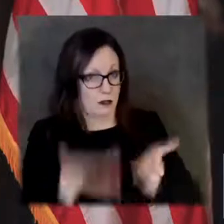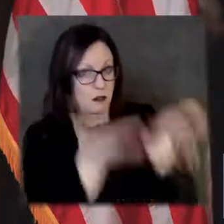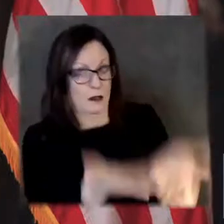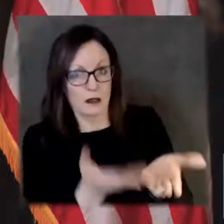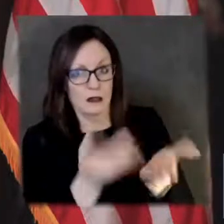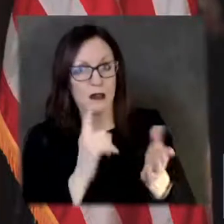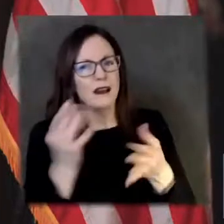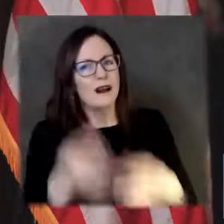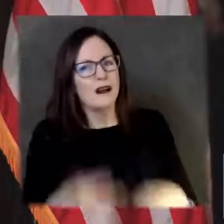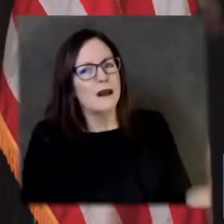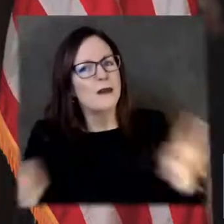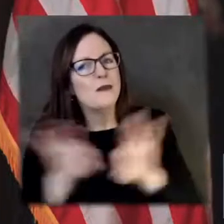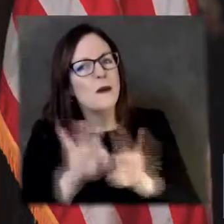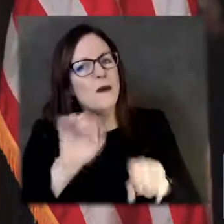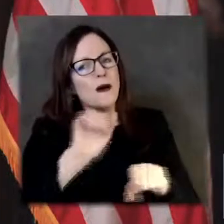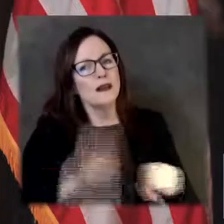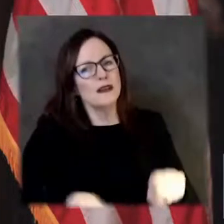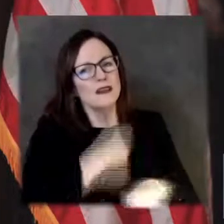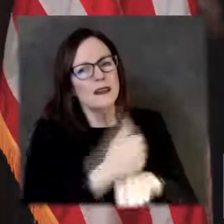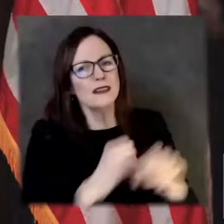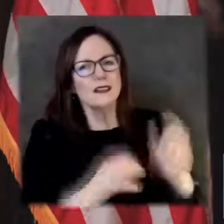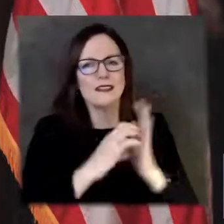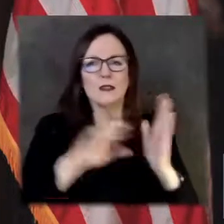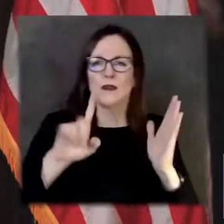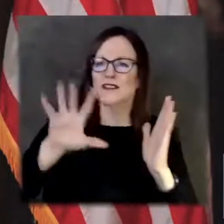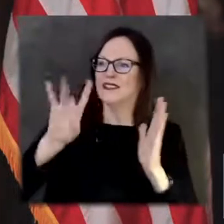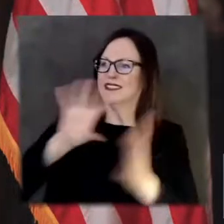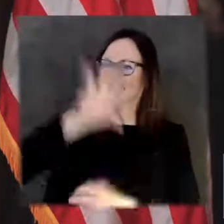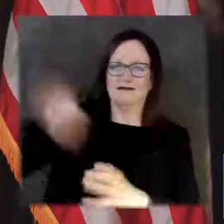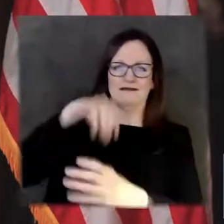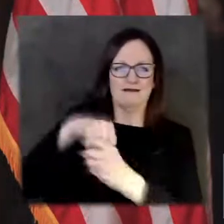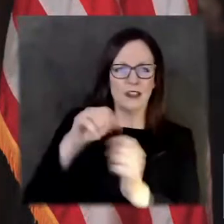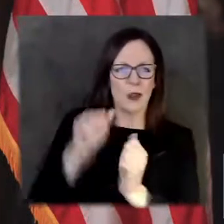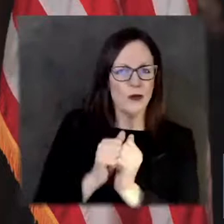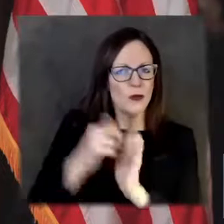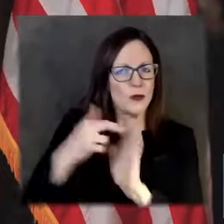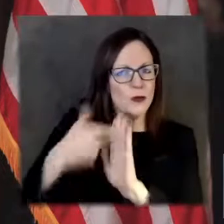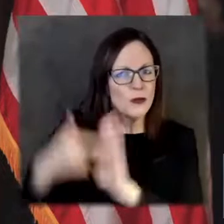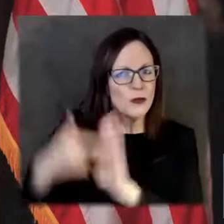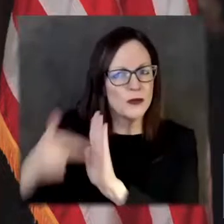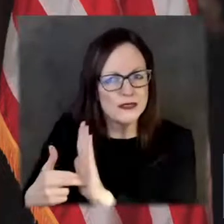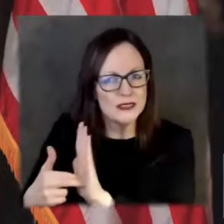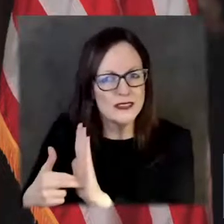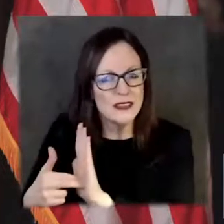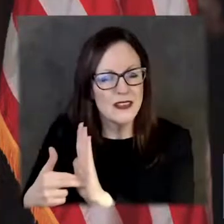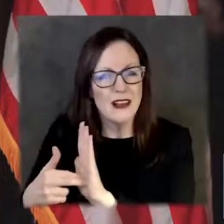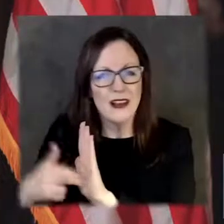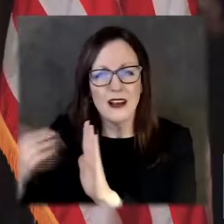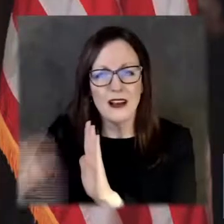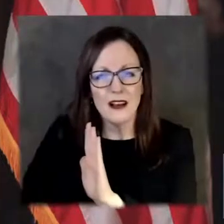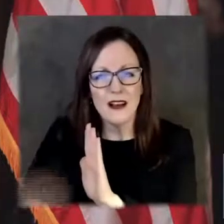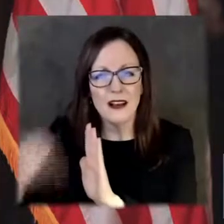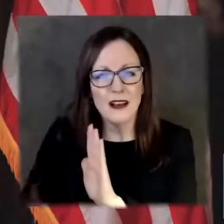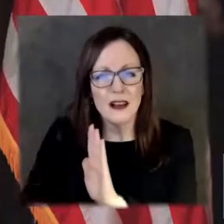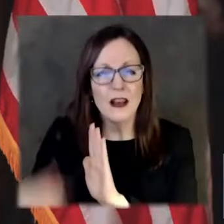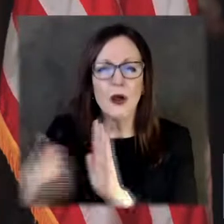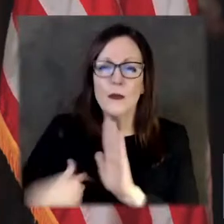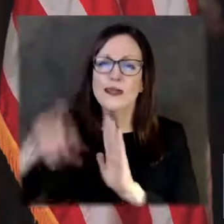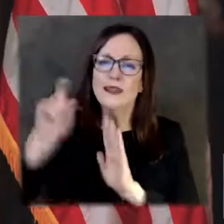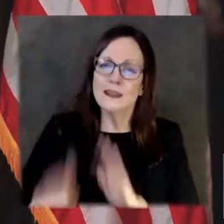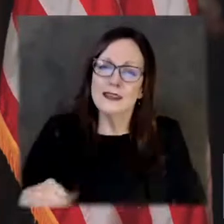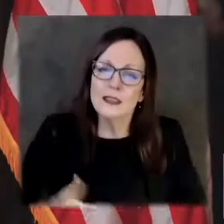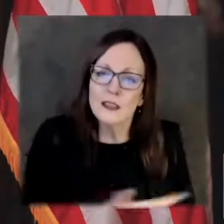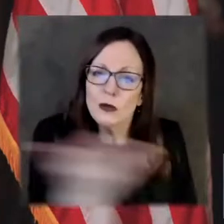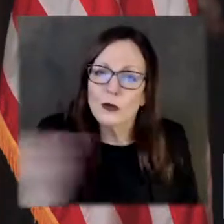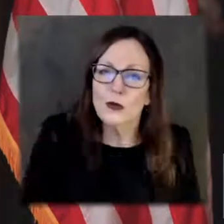flames, each time legislators lose sight of the people who sent you here, the disappointment, the resentment, and the